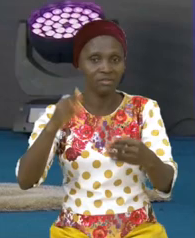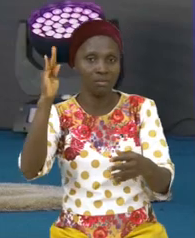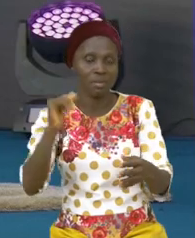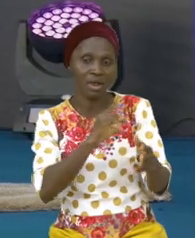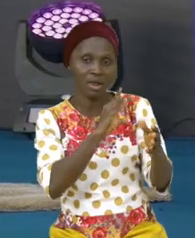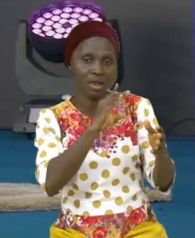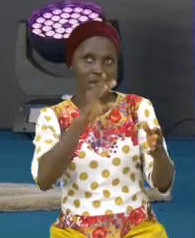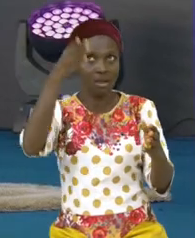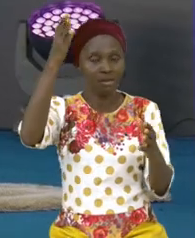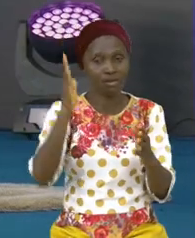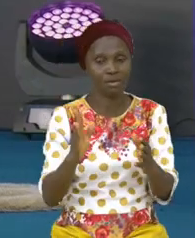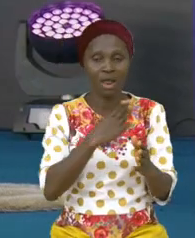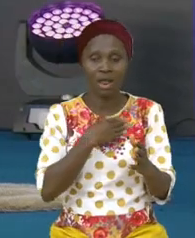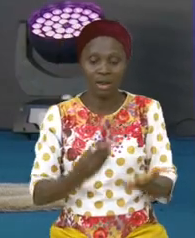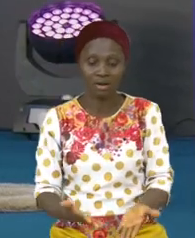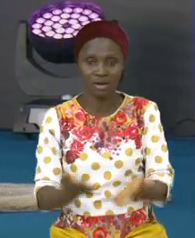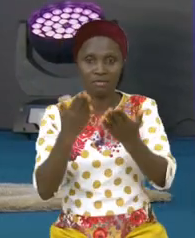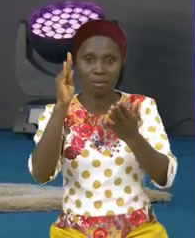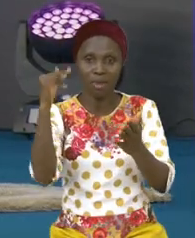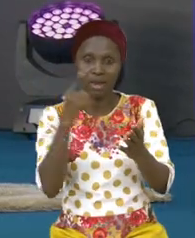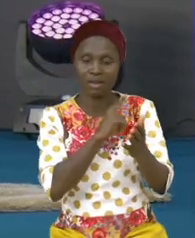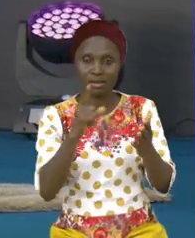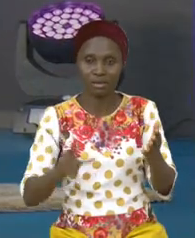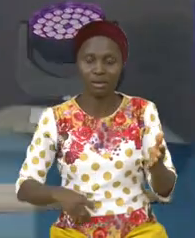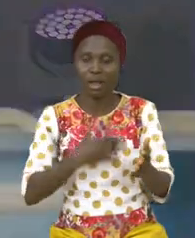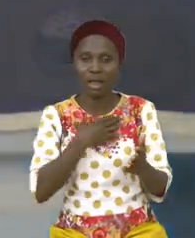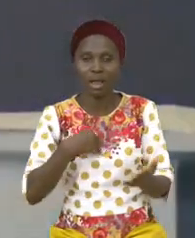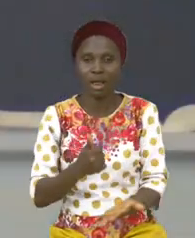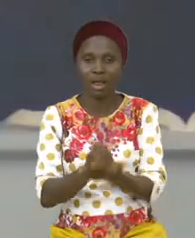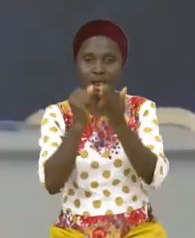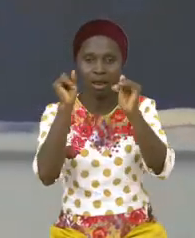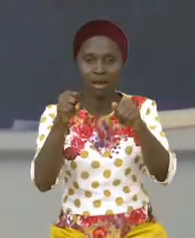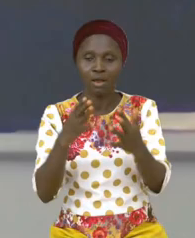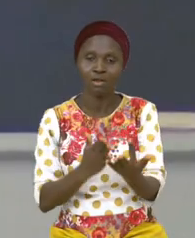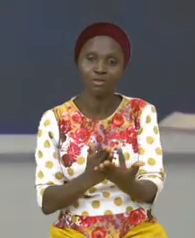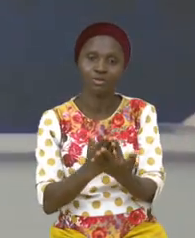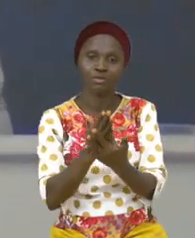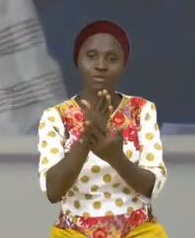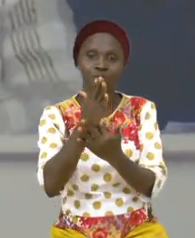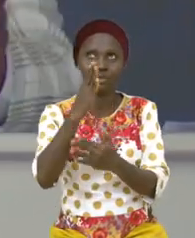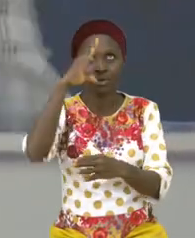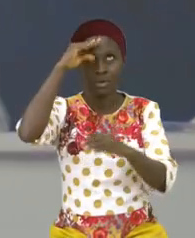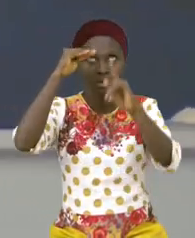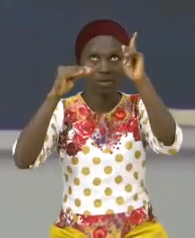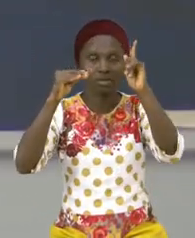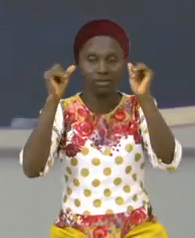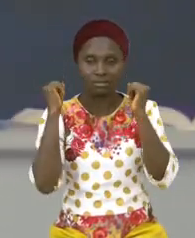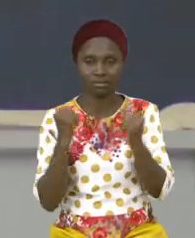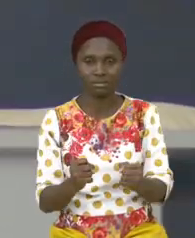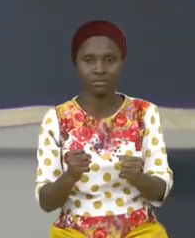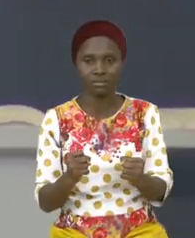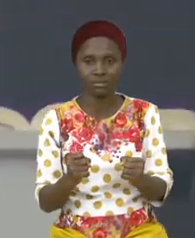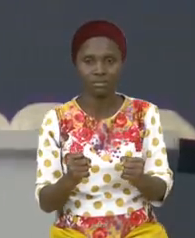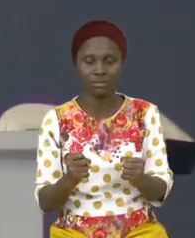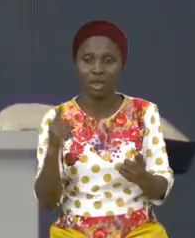lifted by the Lord, enabled through his empowerment. I come to point number